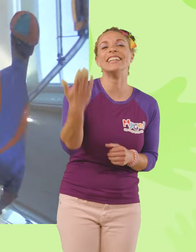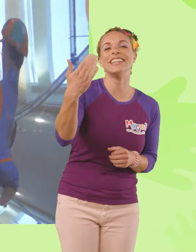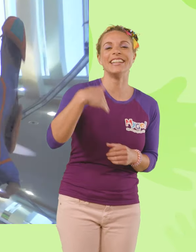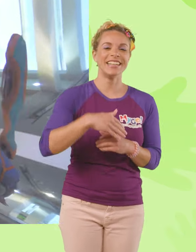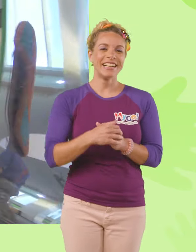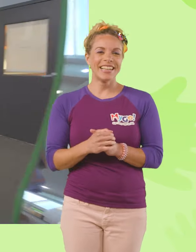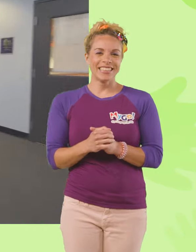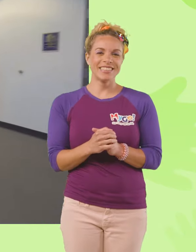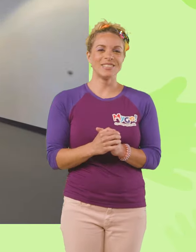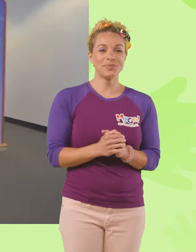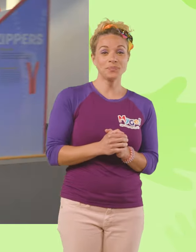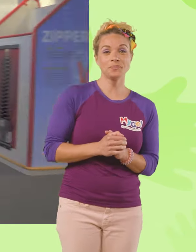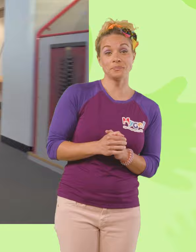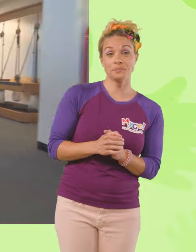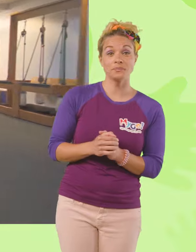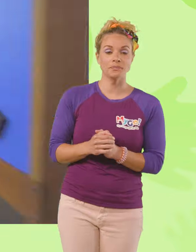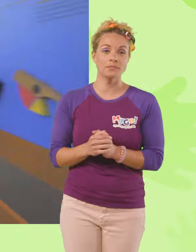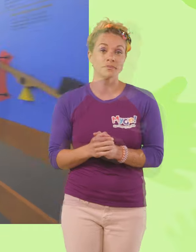Come on.